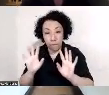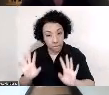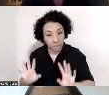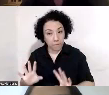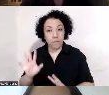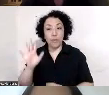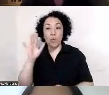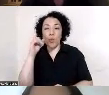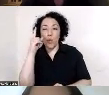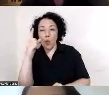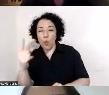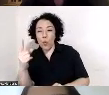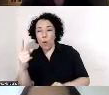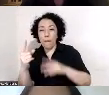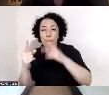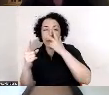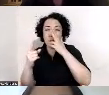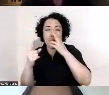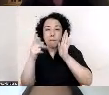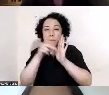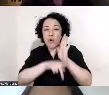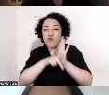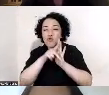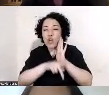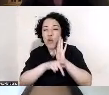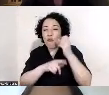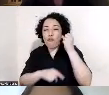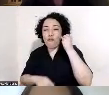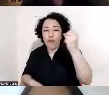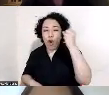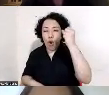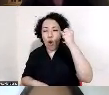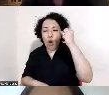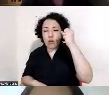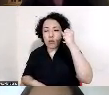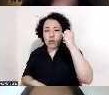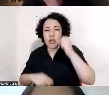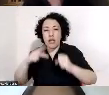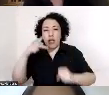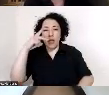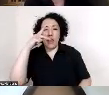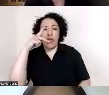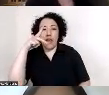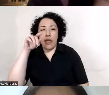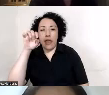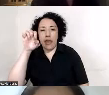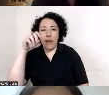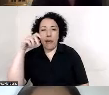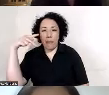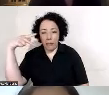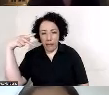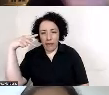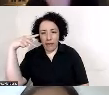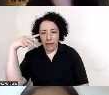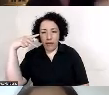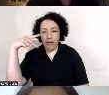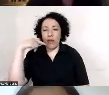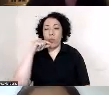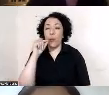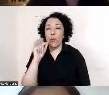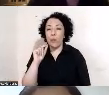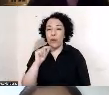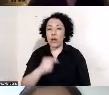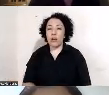um objeto ou um projeto de ponto forte baseado no IEP para esses alunos. And these are just